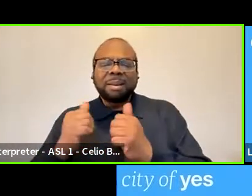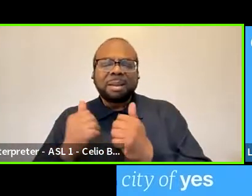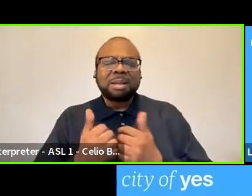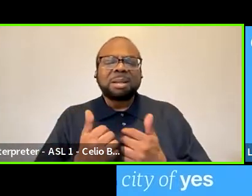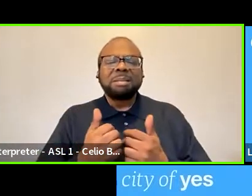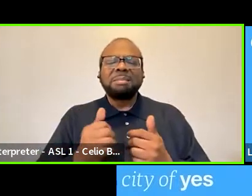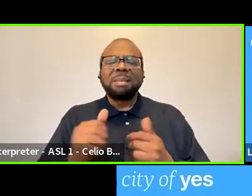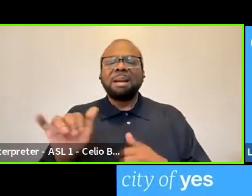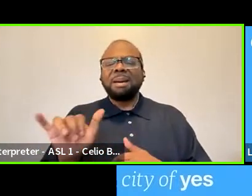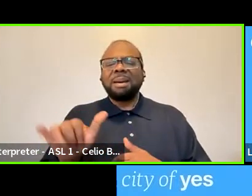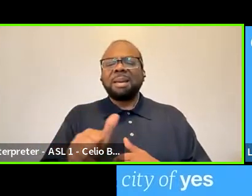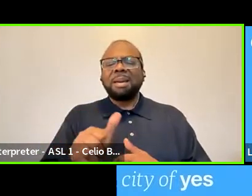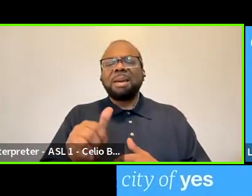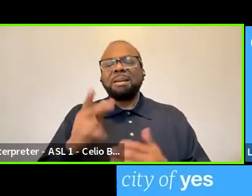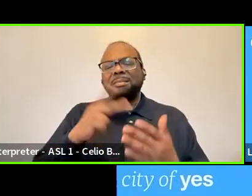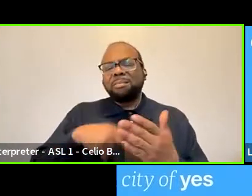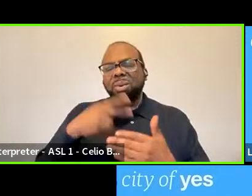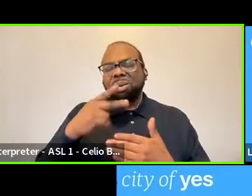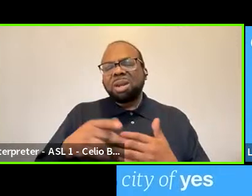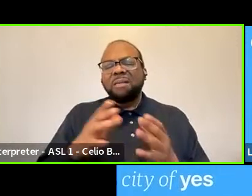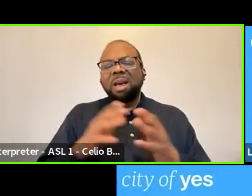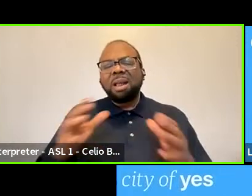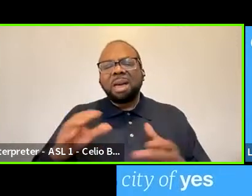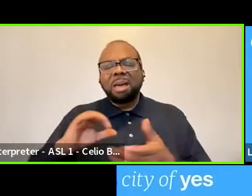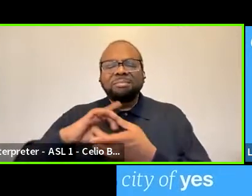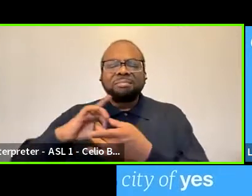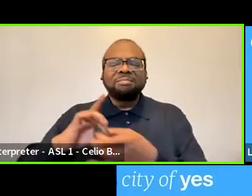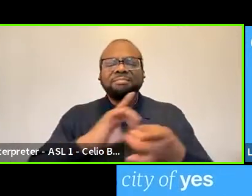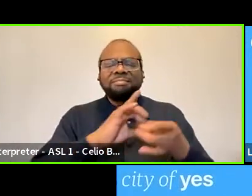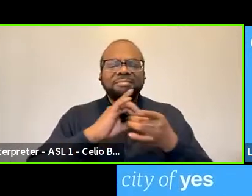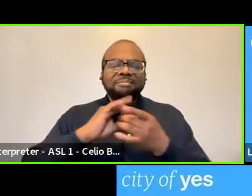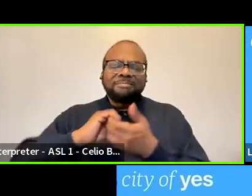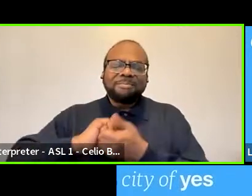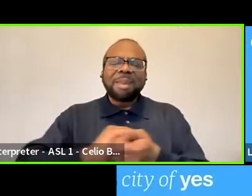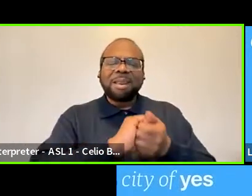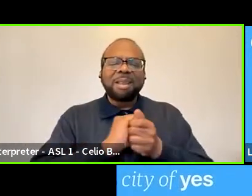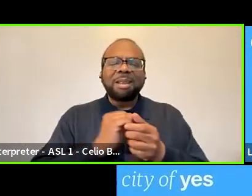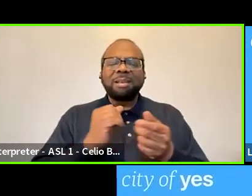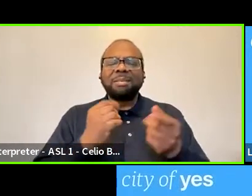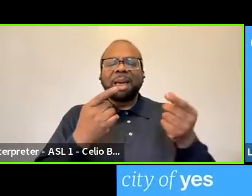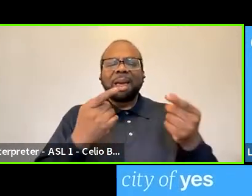So there's a lot of great collaboration happening at the city.